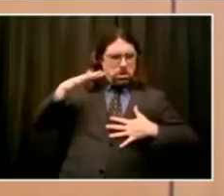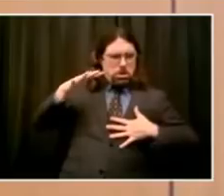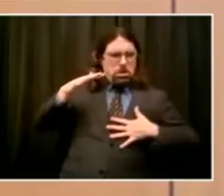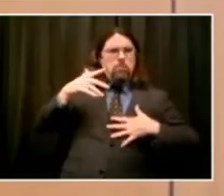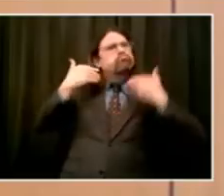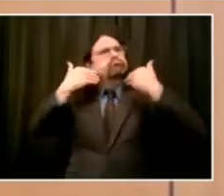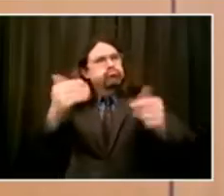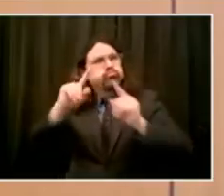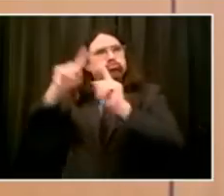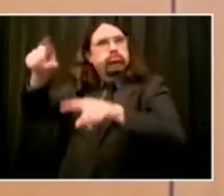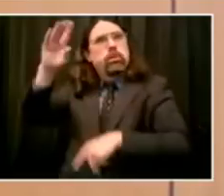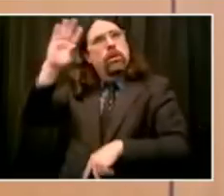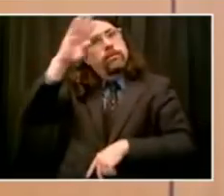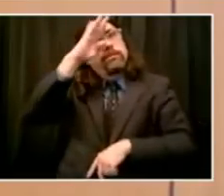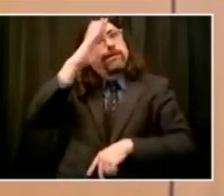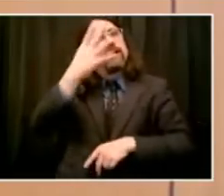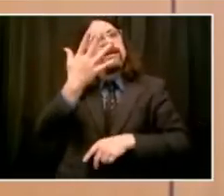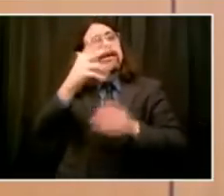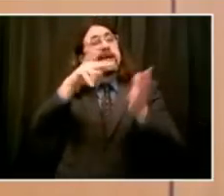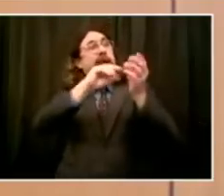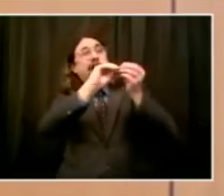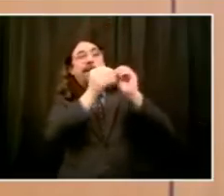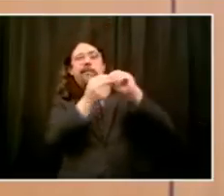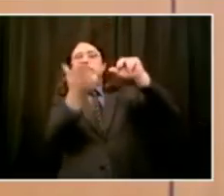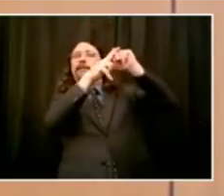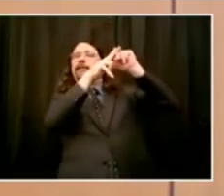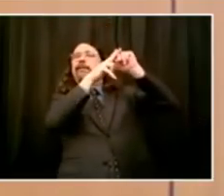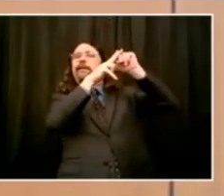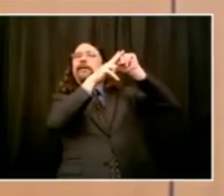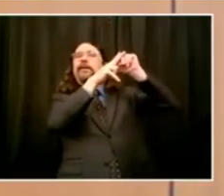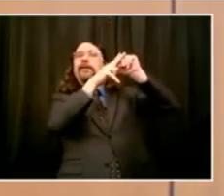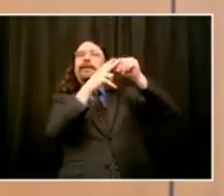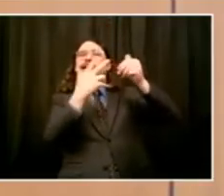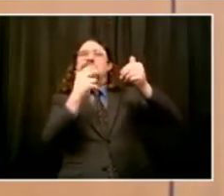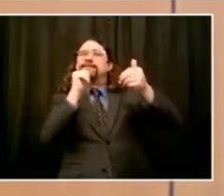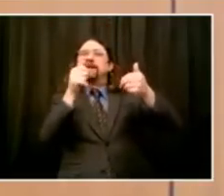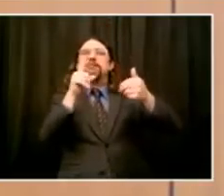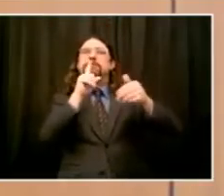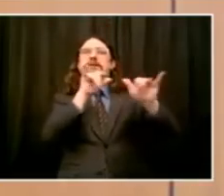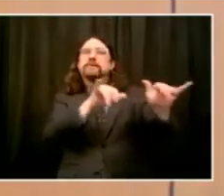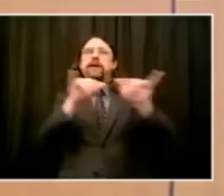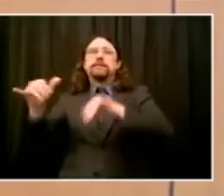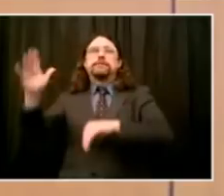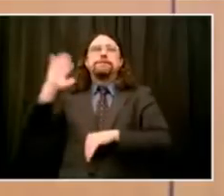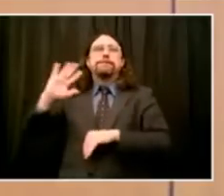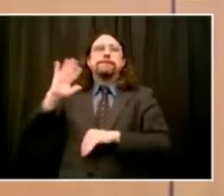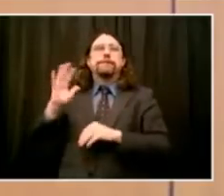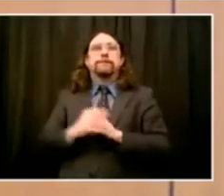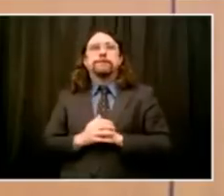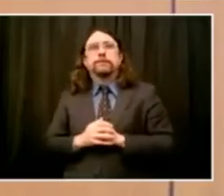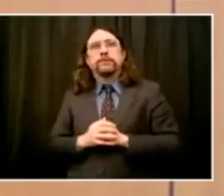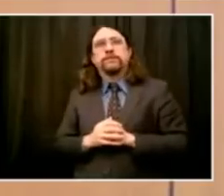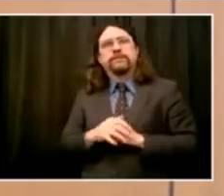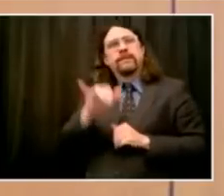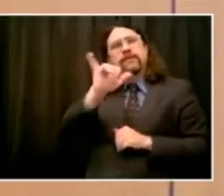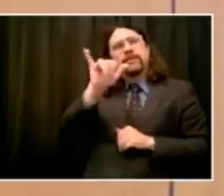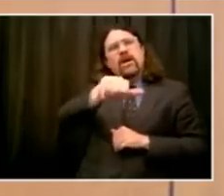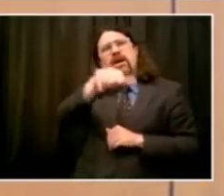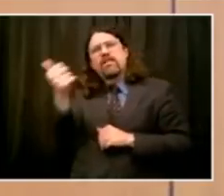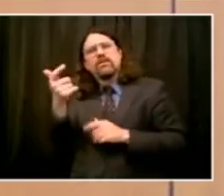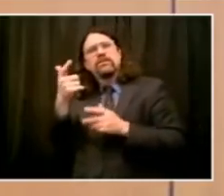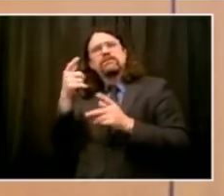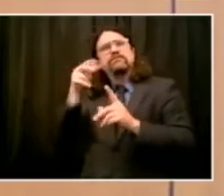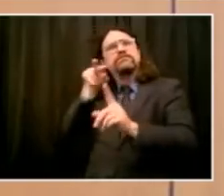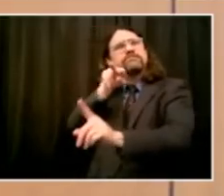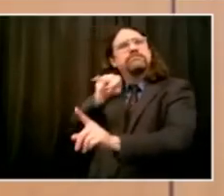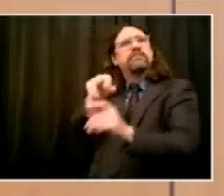natural fluctuations over time, but that the important thing is looking at overall trends. And certainly for